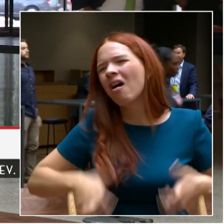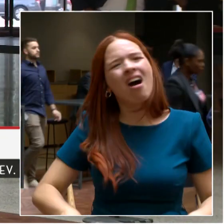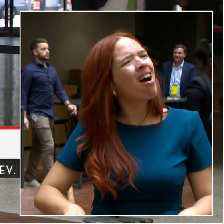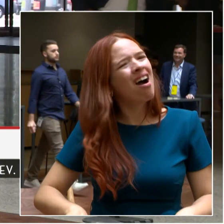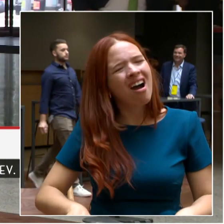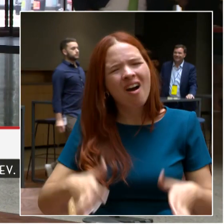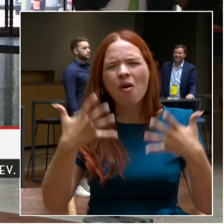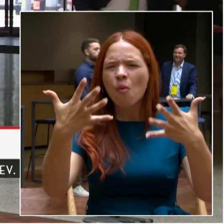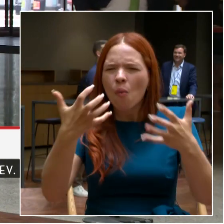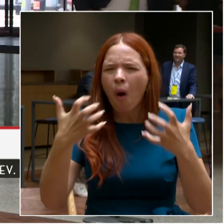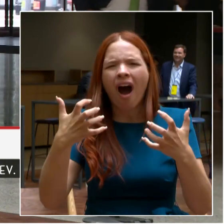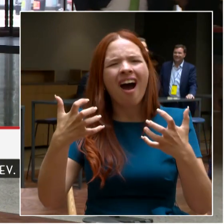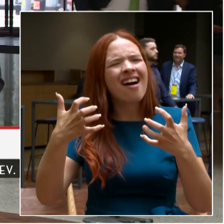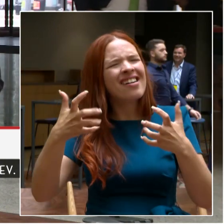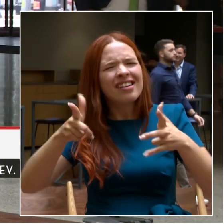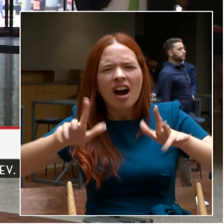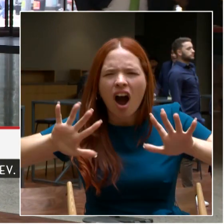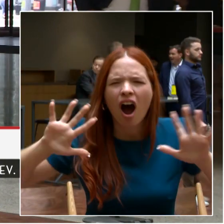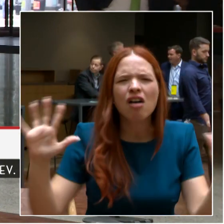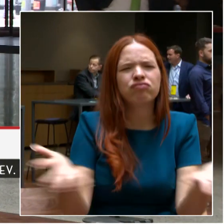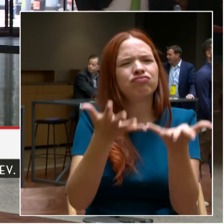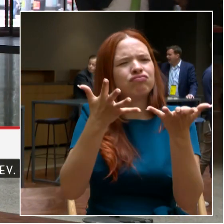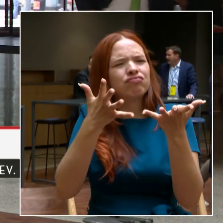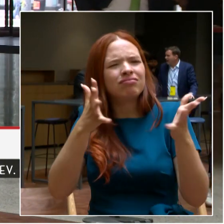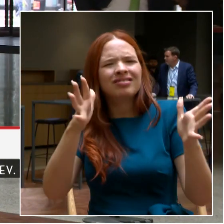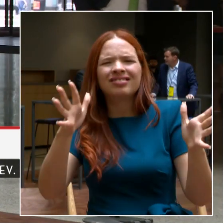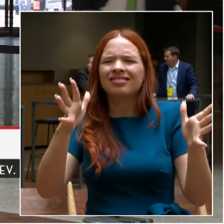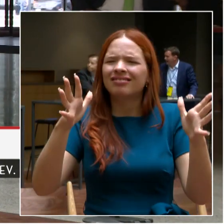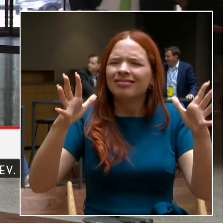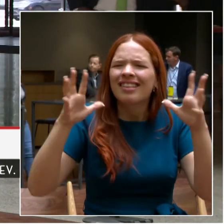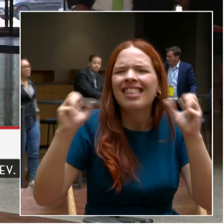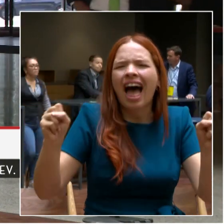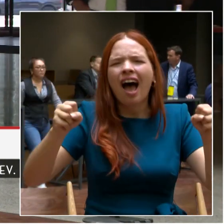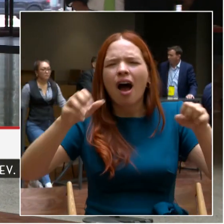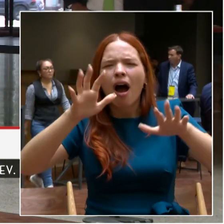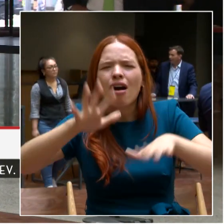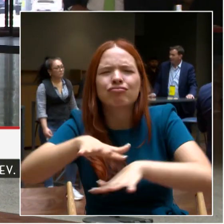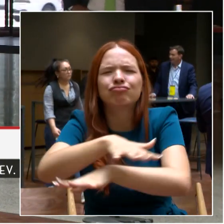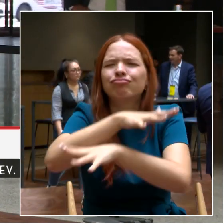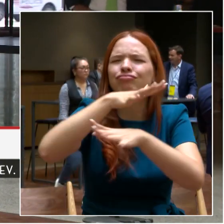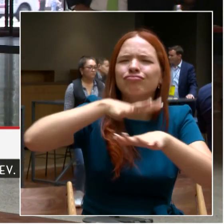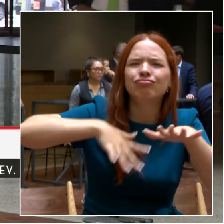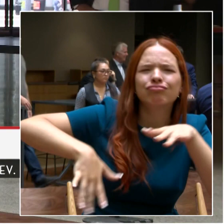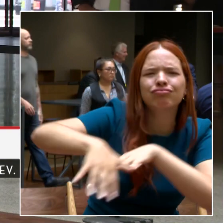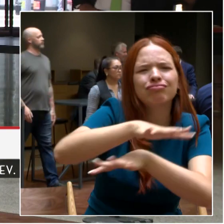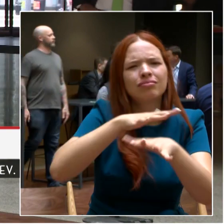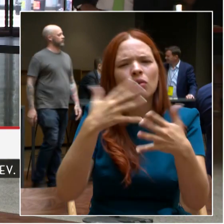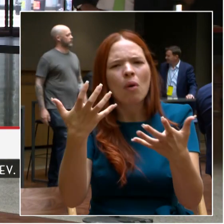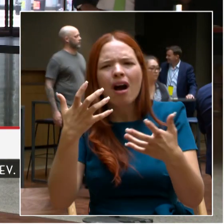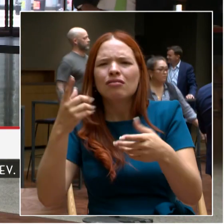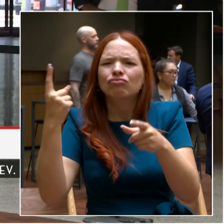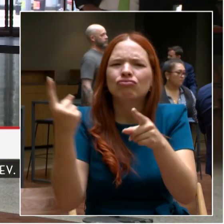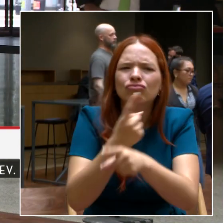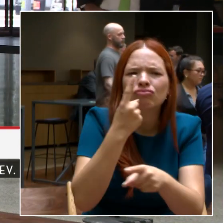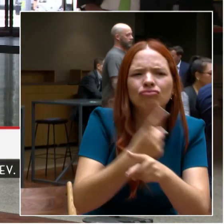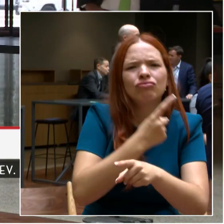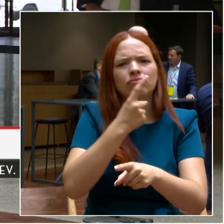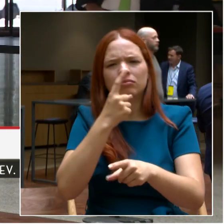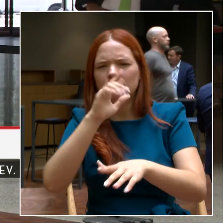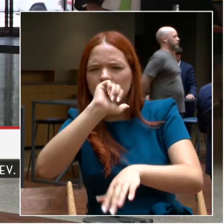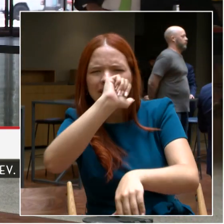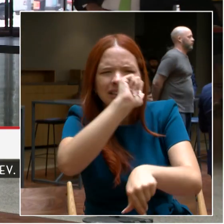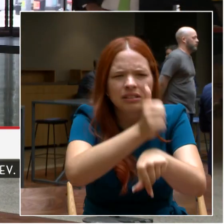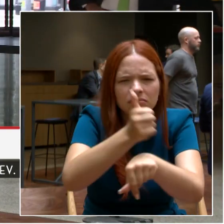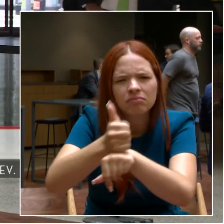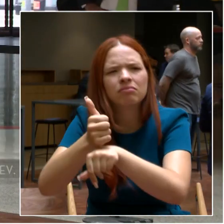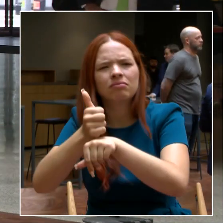I know and I'm confident that we have the right people in the room to get us back on track, to ensure that our city remains thriving,